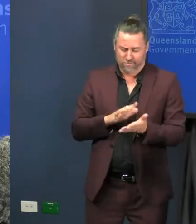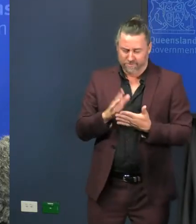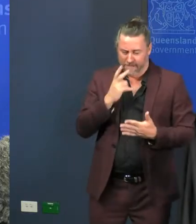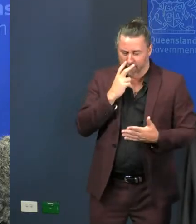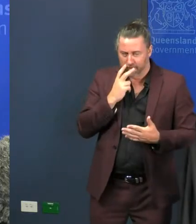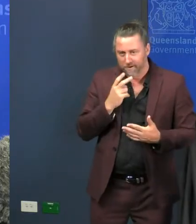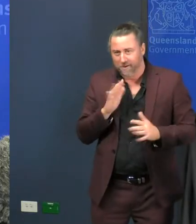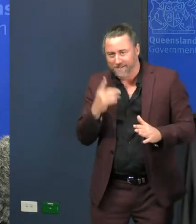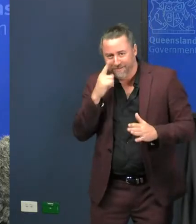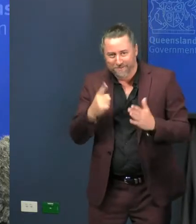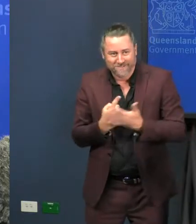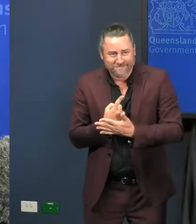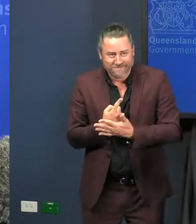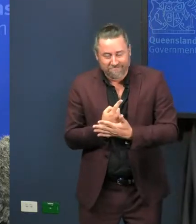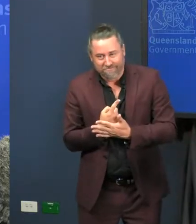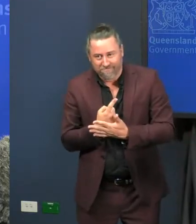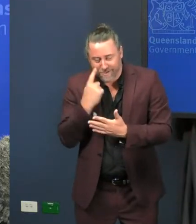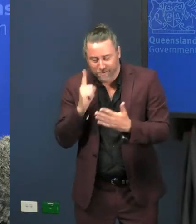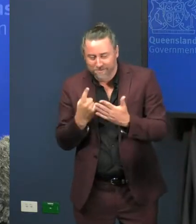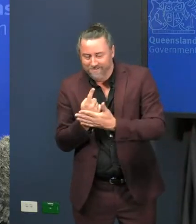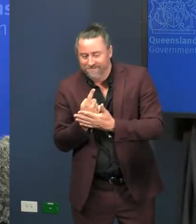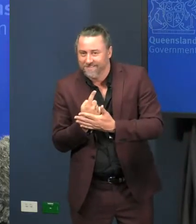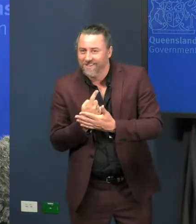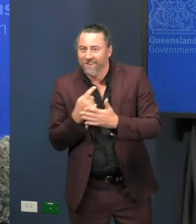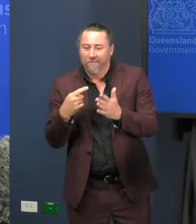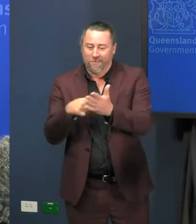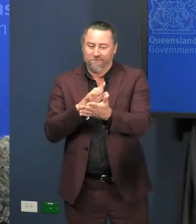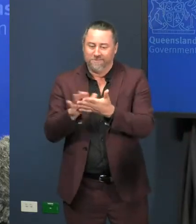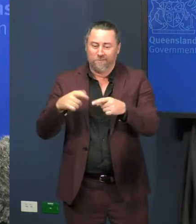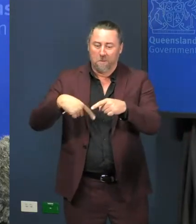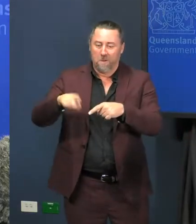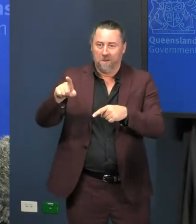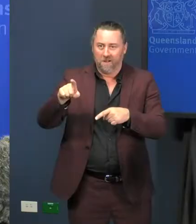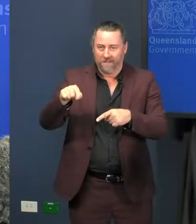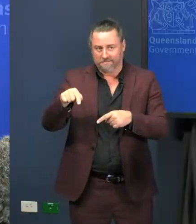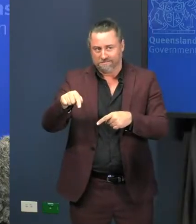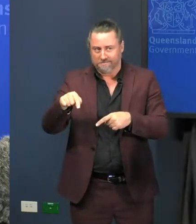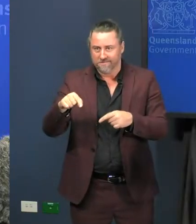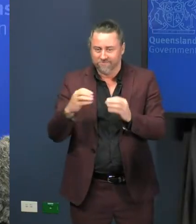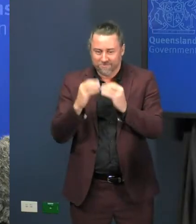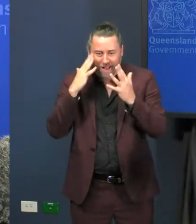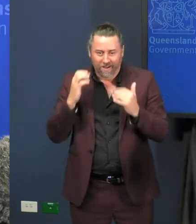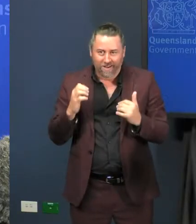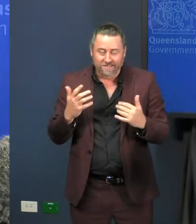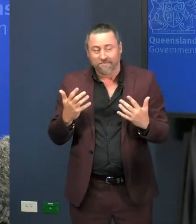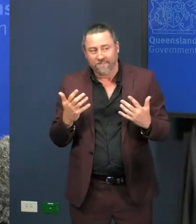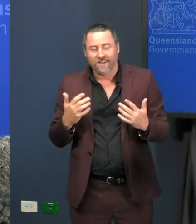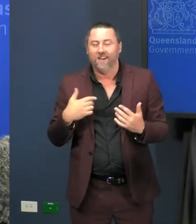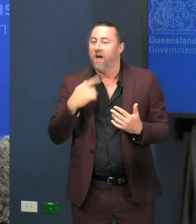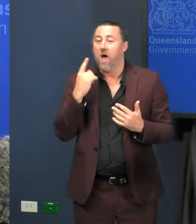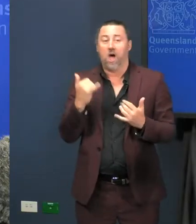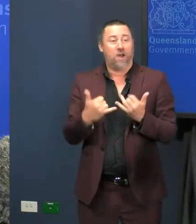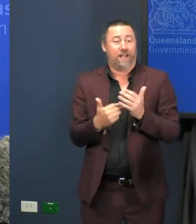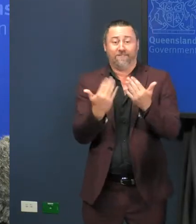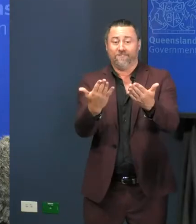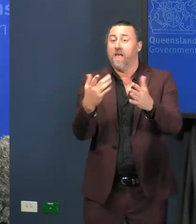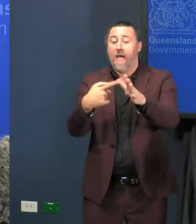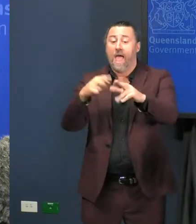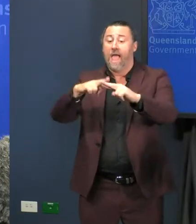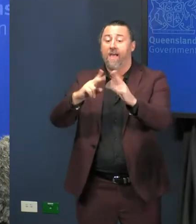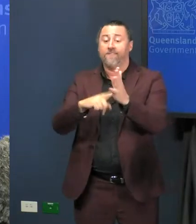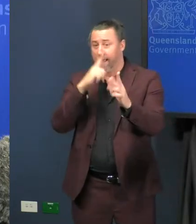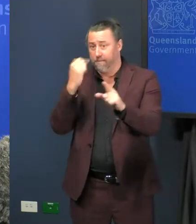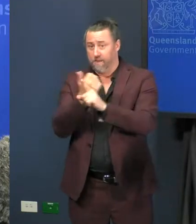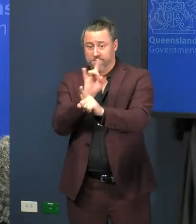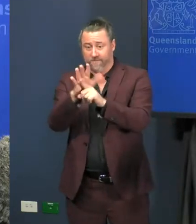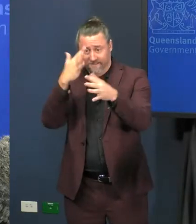so let's see where that heads, and we'll give all sports the information they need. They'll make their own